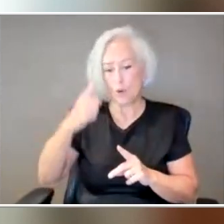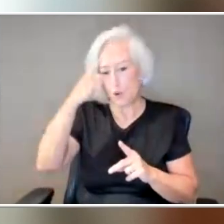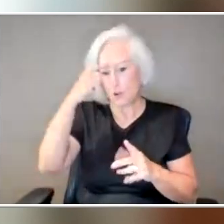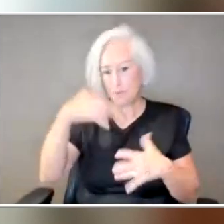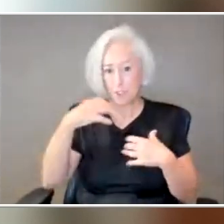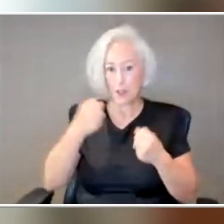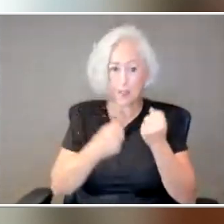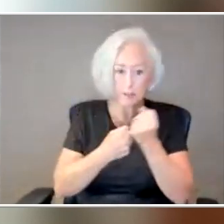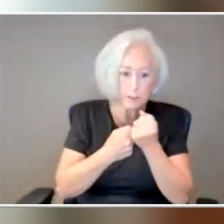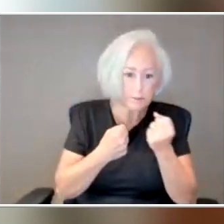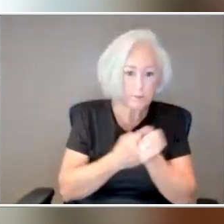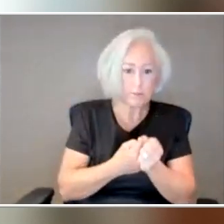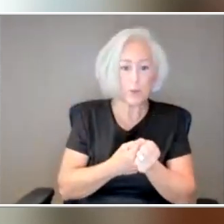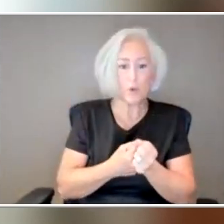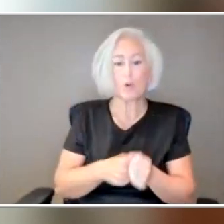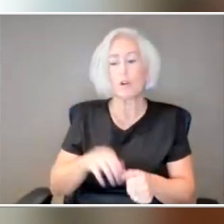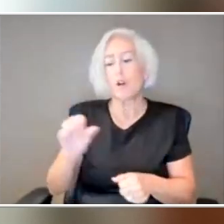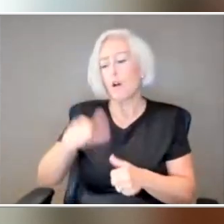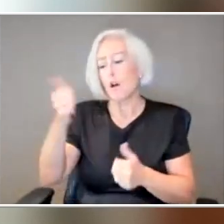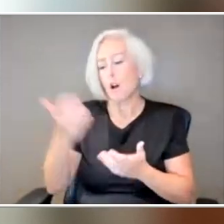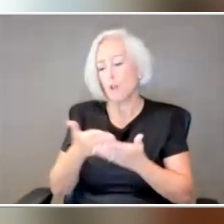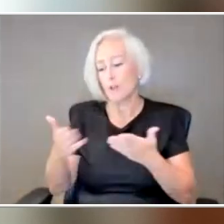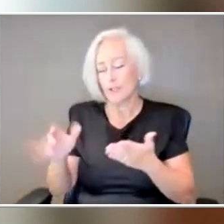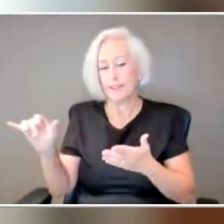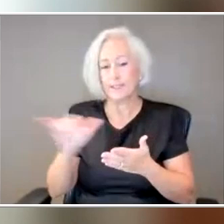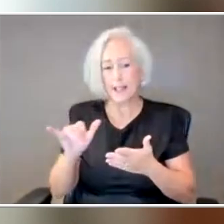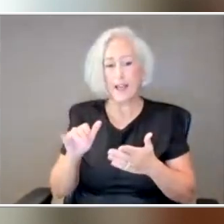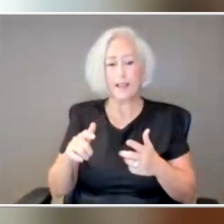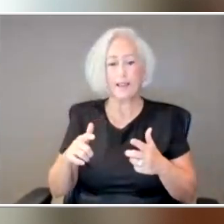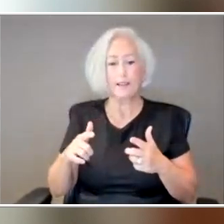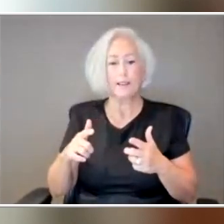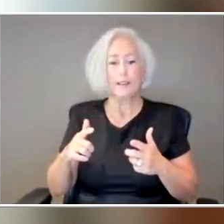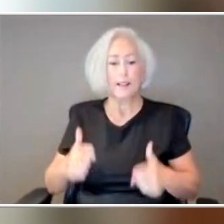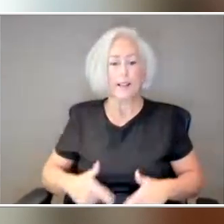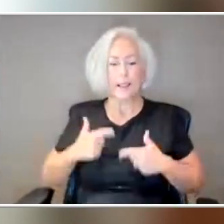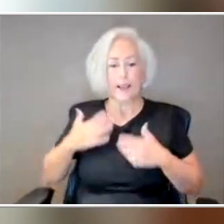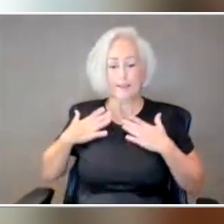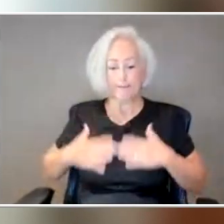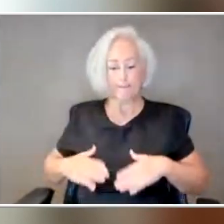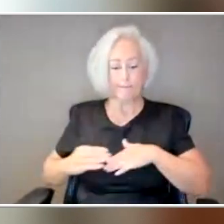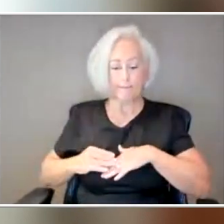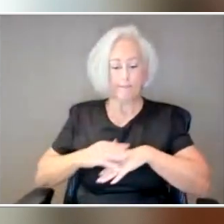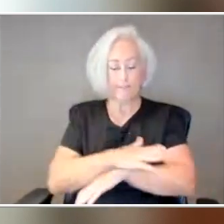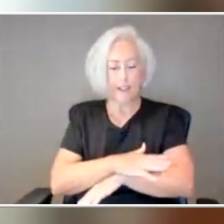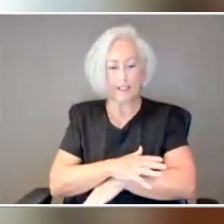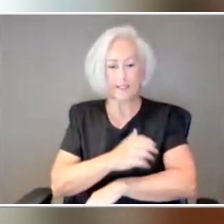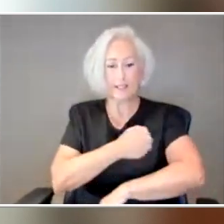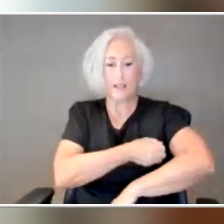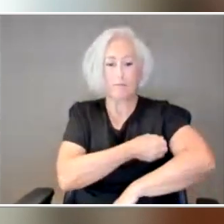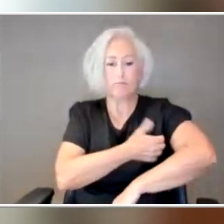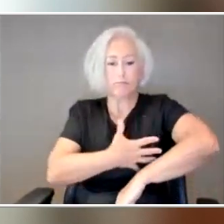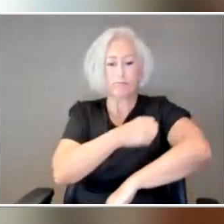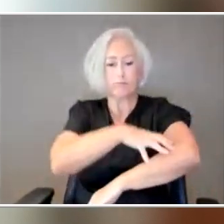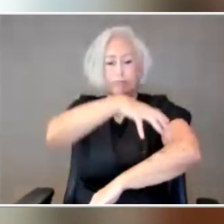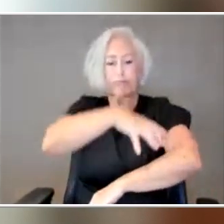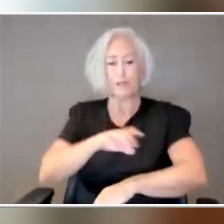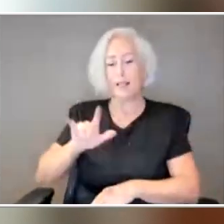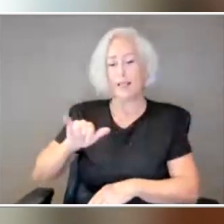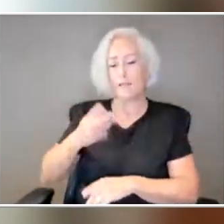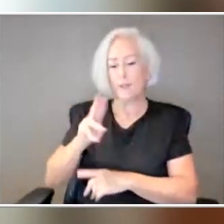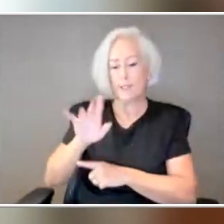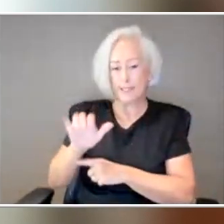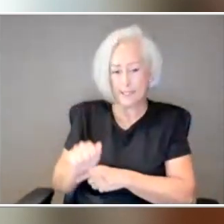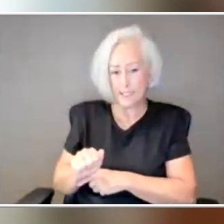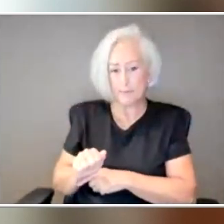supporting measures to take care of life-altering side effects like lymphedema and other things are as important, if not